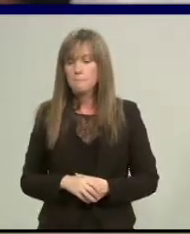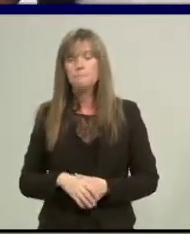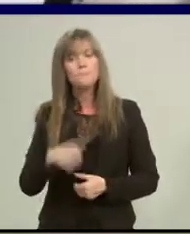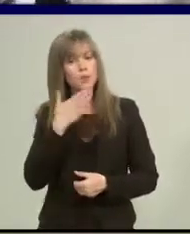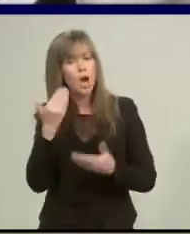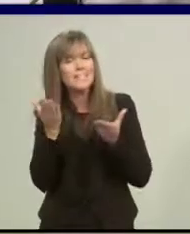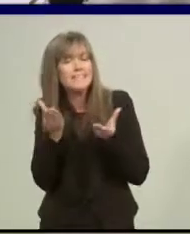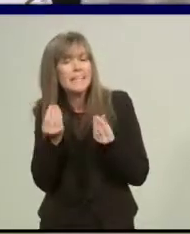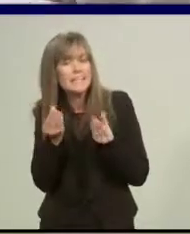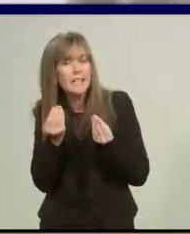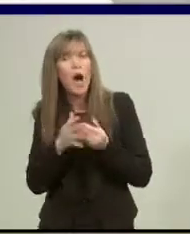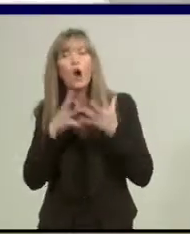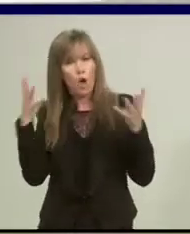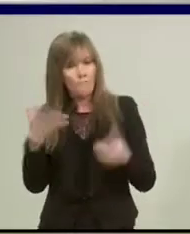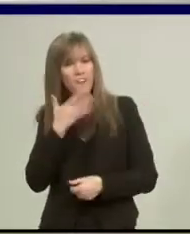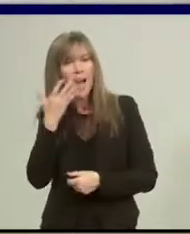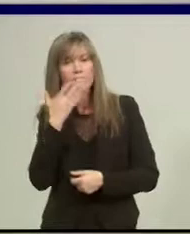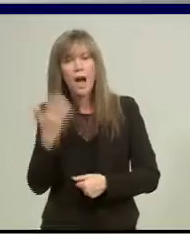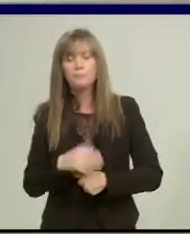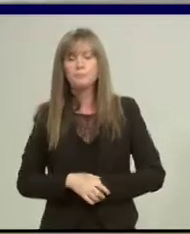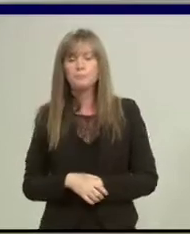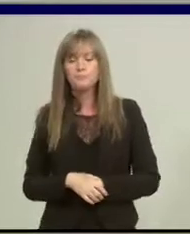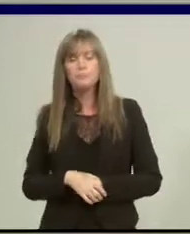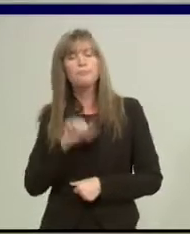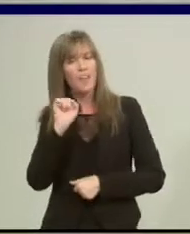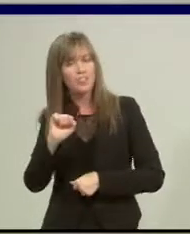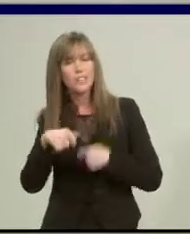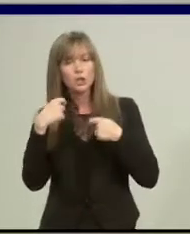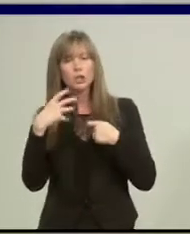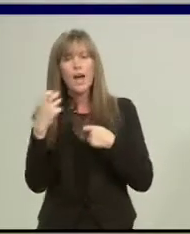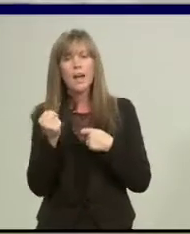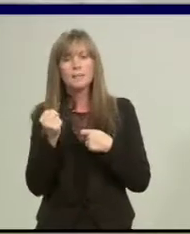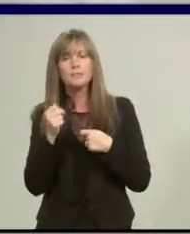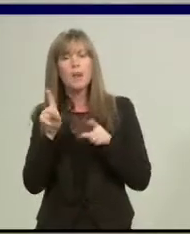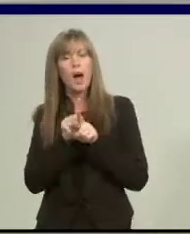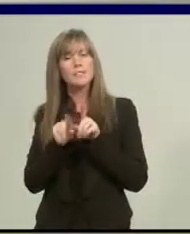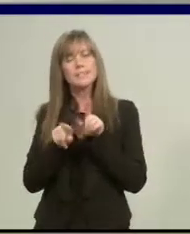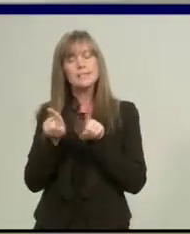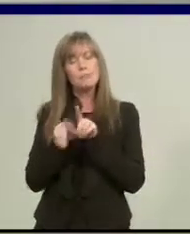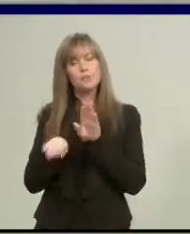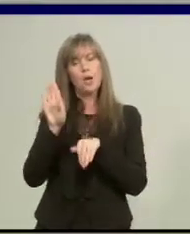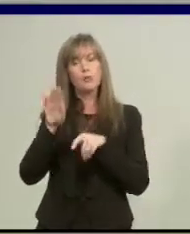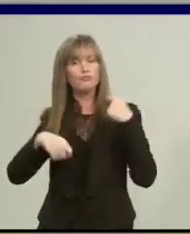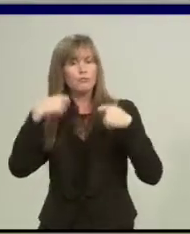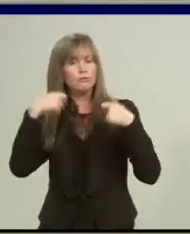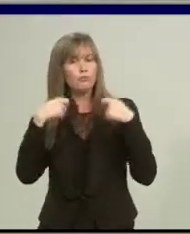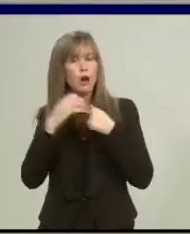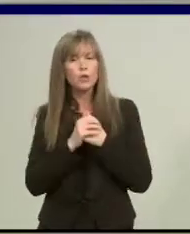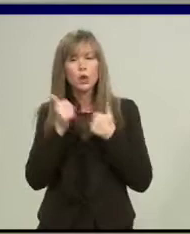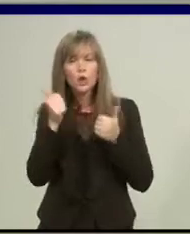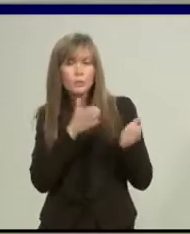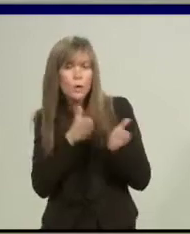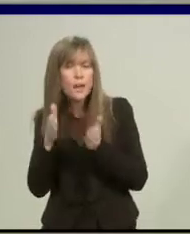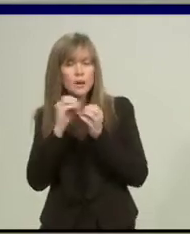Nice and tender, got a lot of flavour. Their dish certainly had that kind of restaurant kind of flair about it. Some really great techniques from braising. They